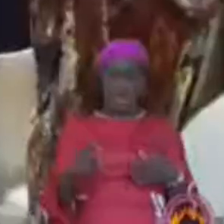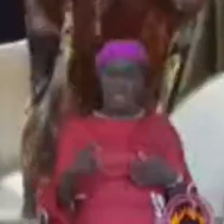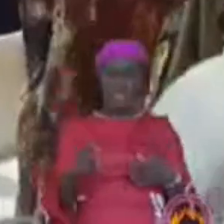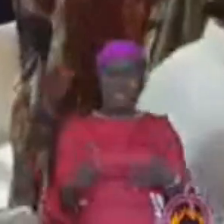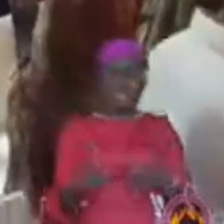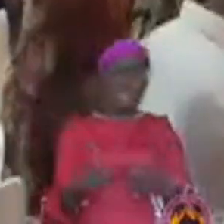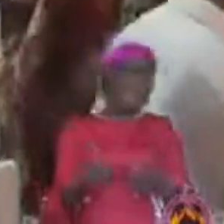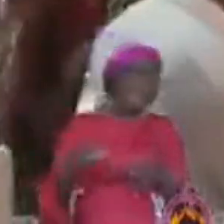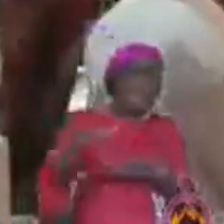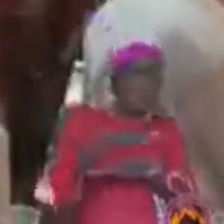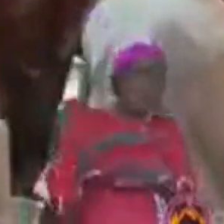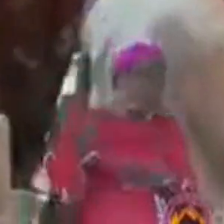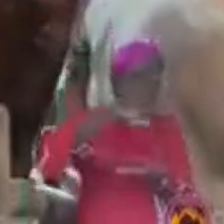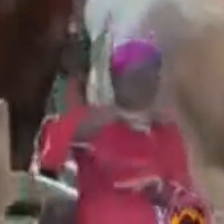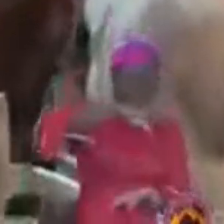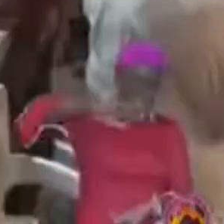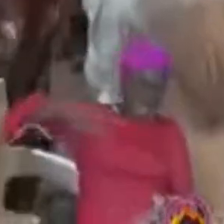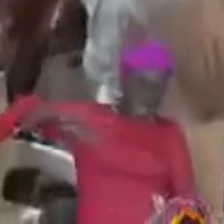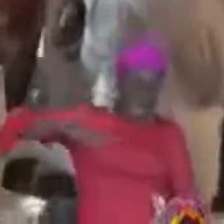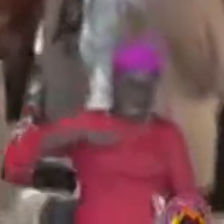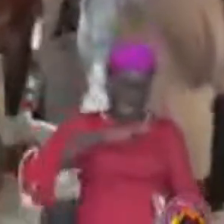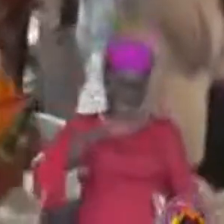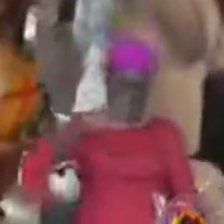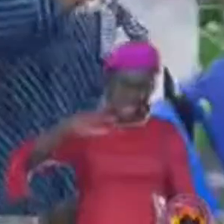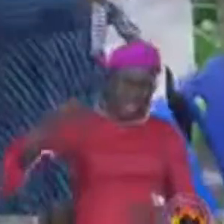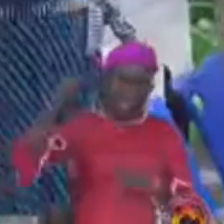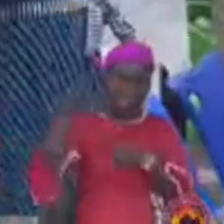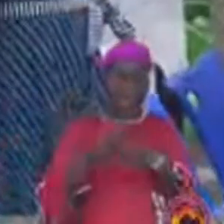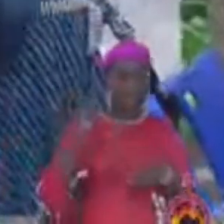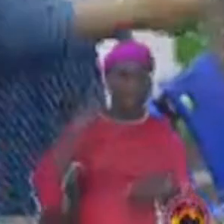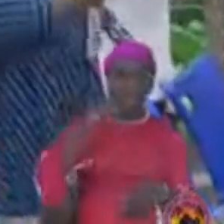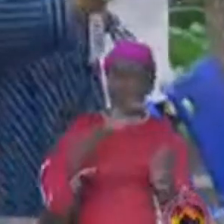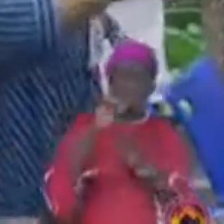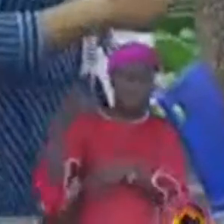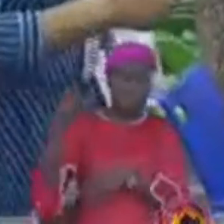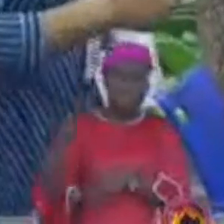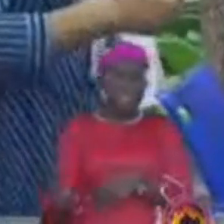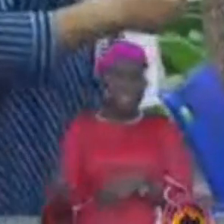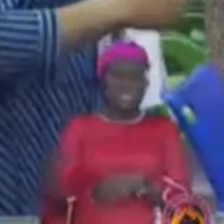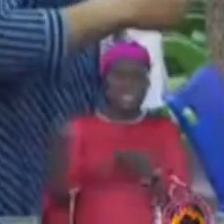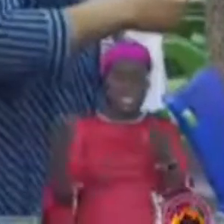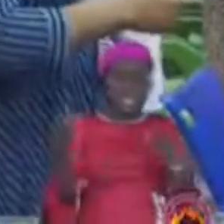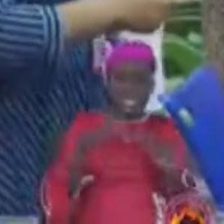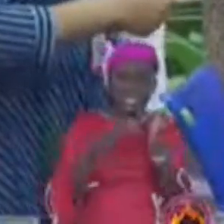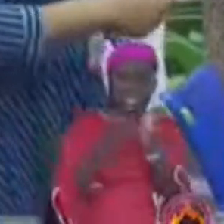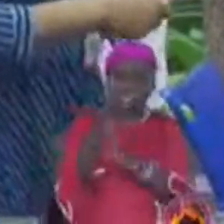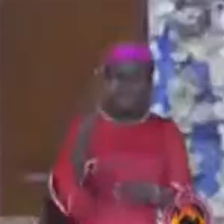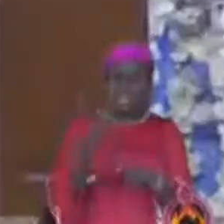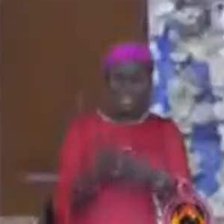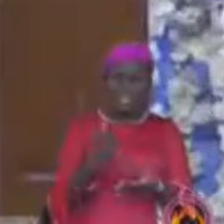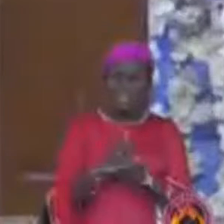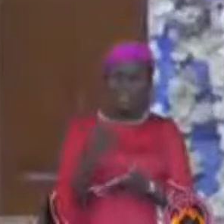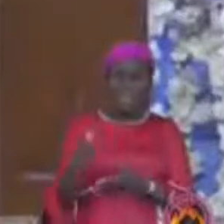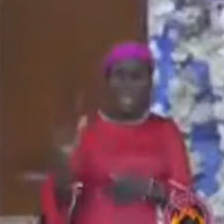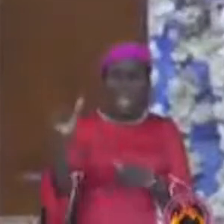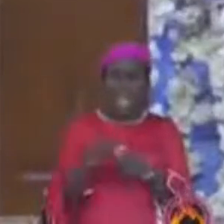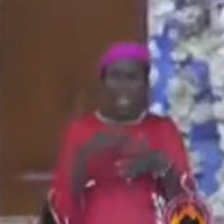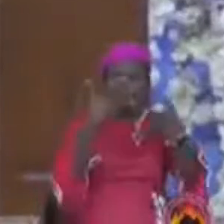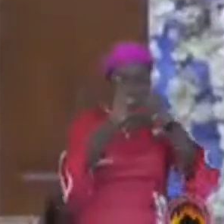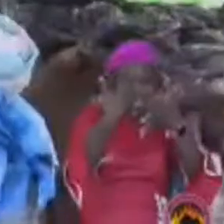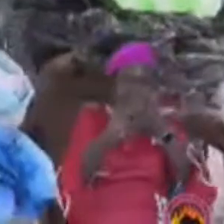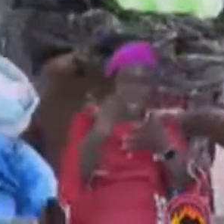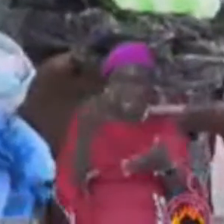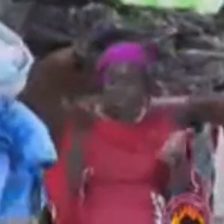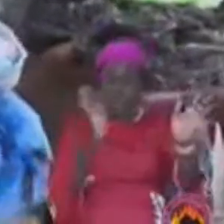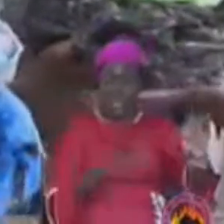radius from wherever you put this sand in the name of Jesus. Every snare of death against you shall catch the